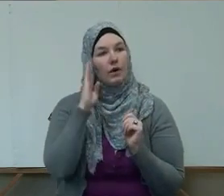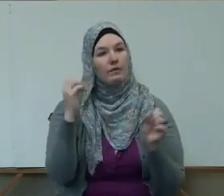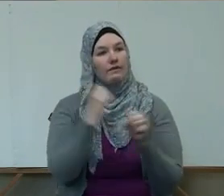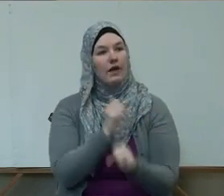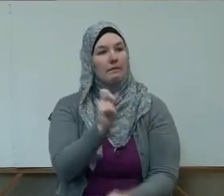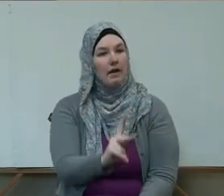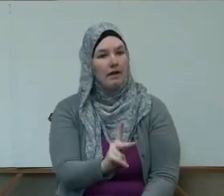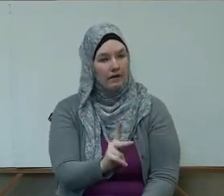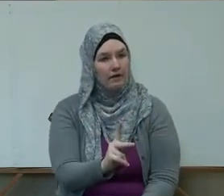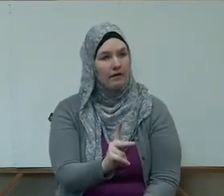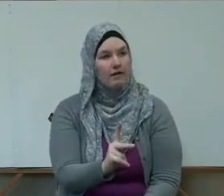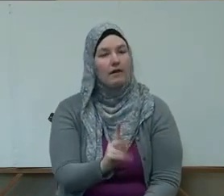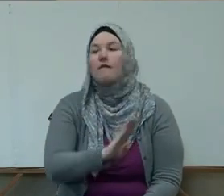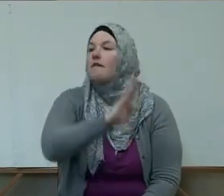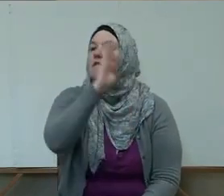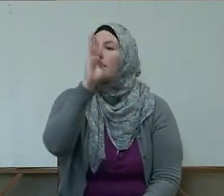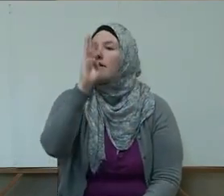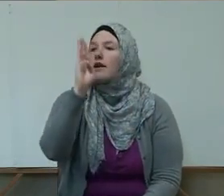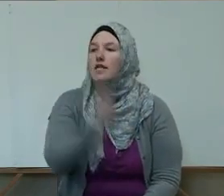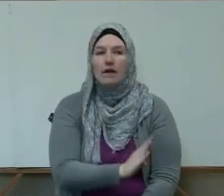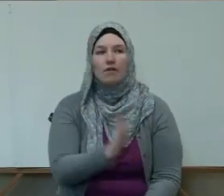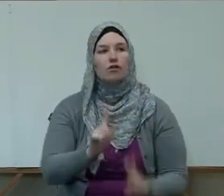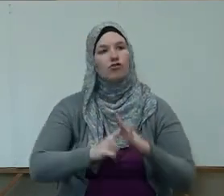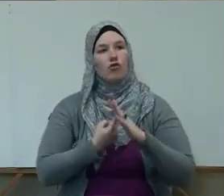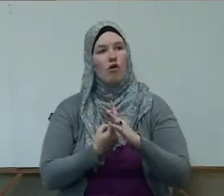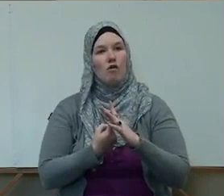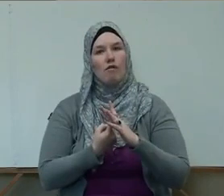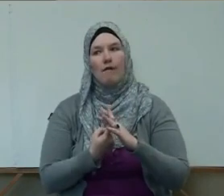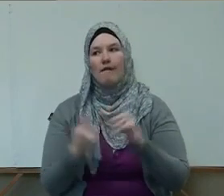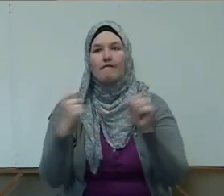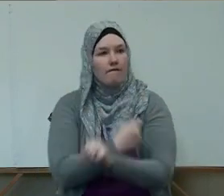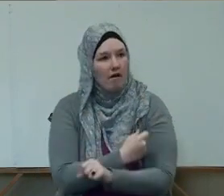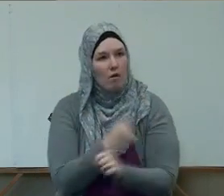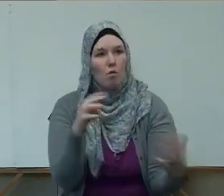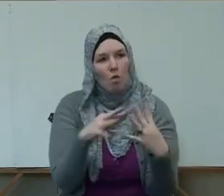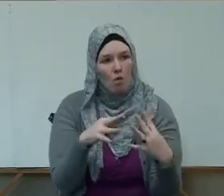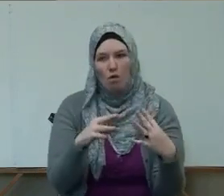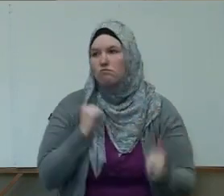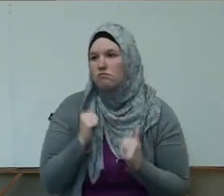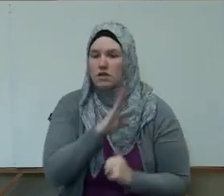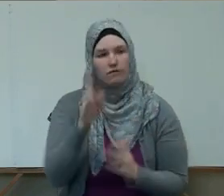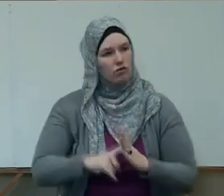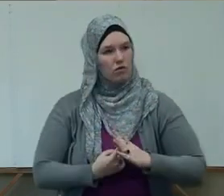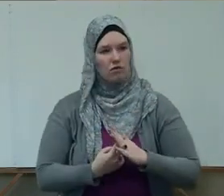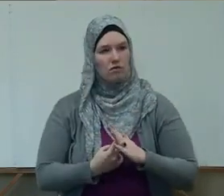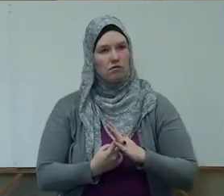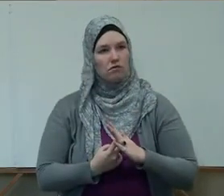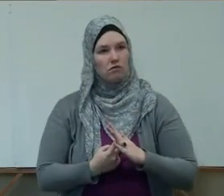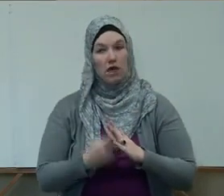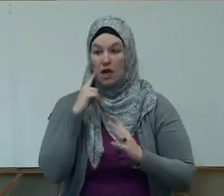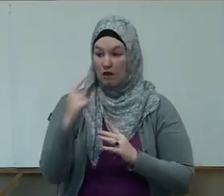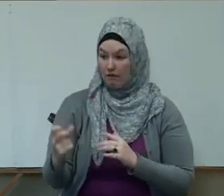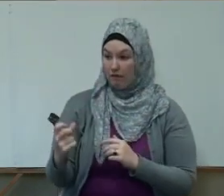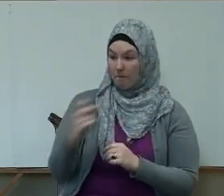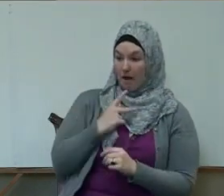fighting back, which means never initiate aggression. Never initiate aggression. And the rest of the